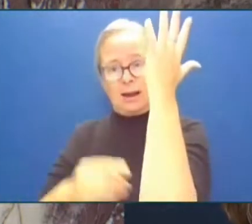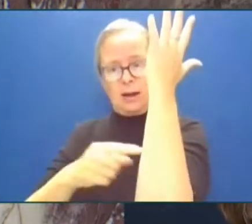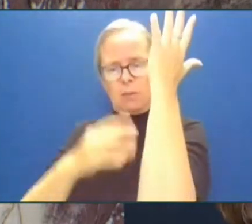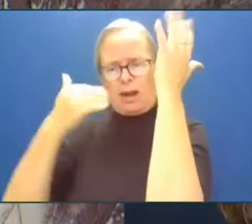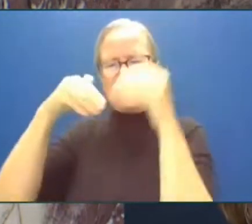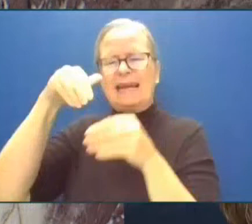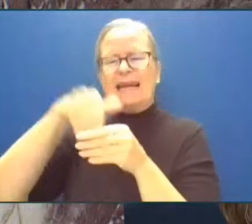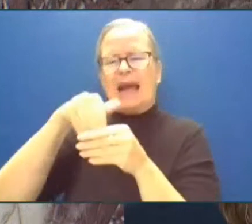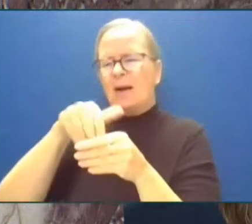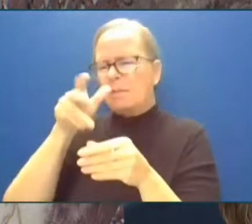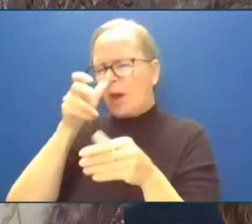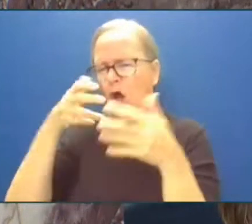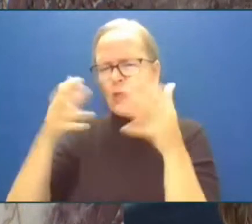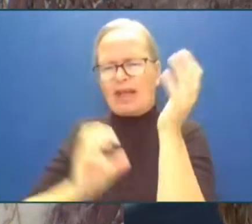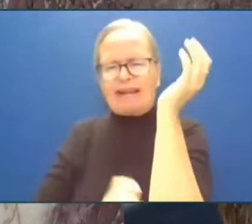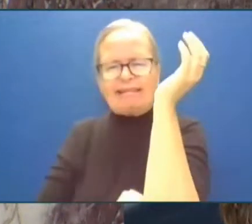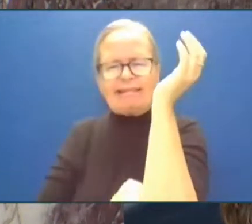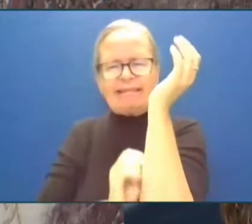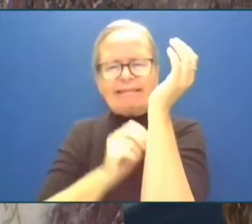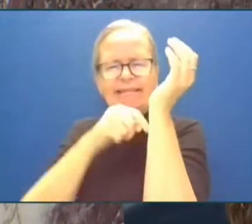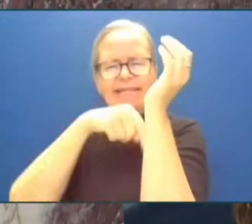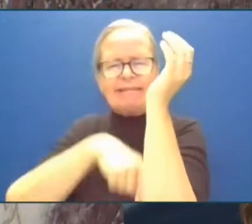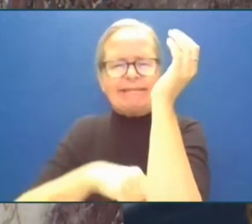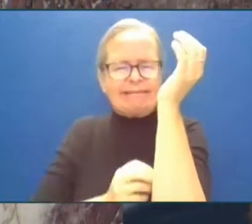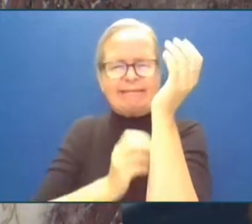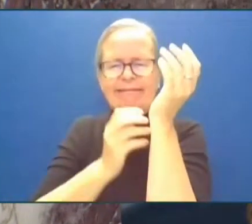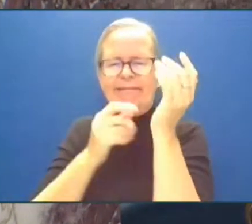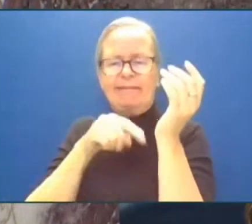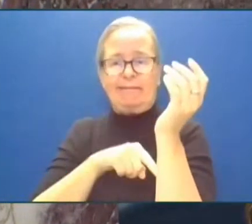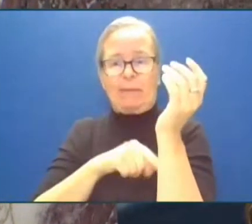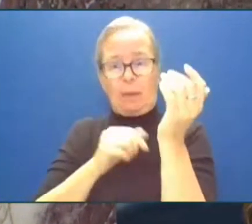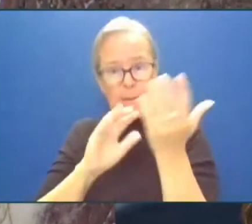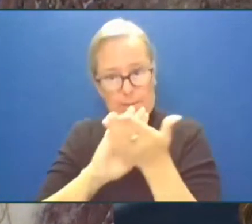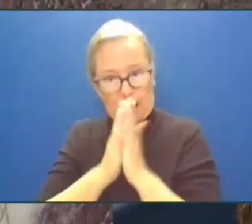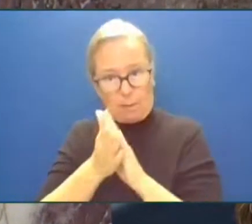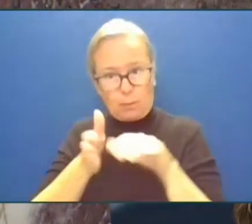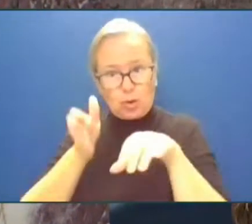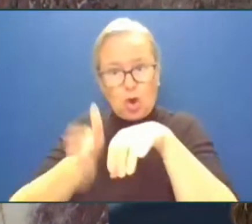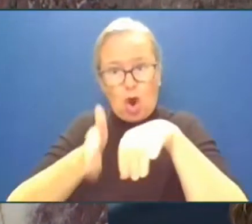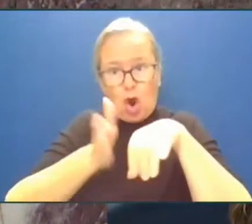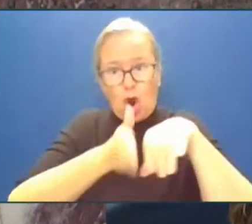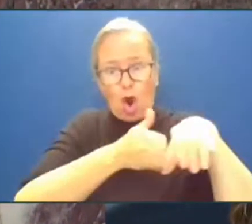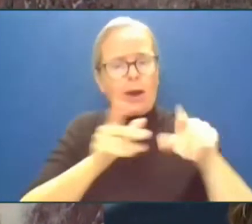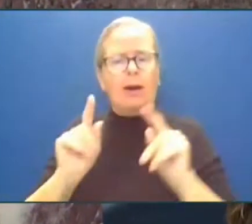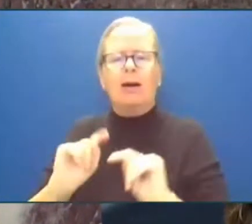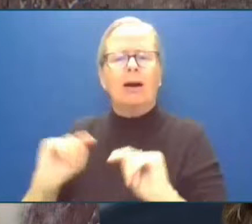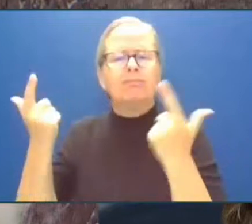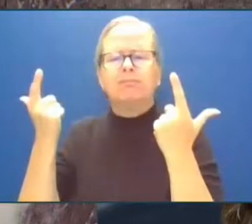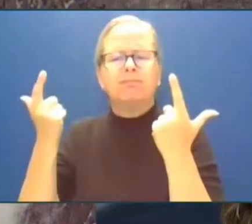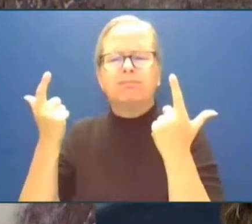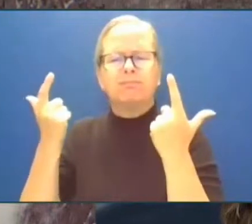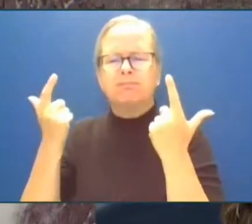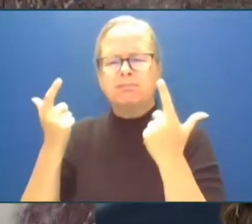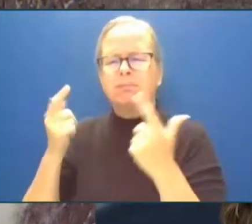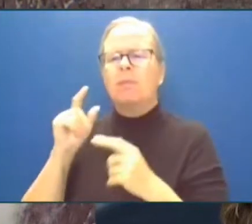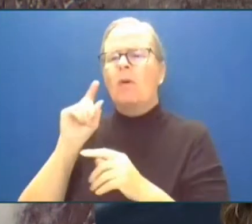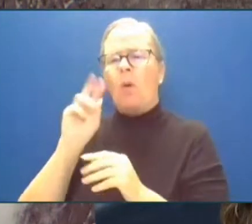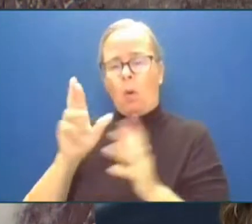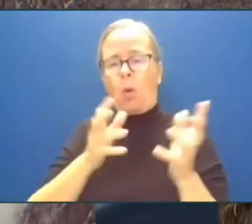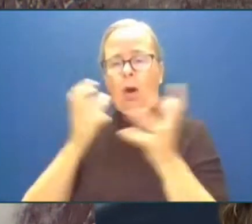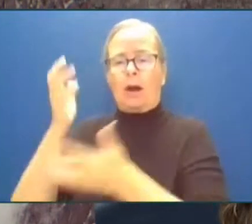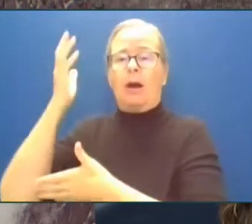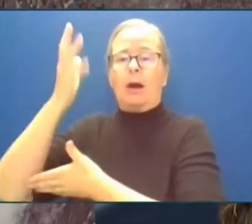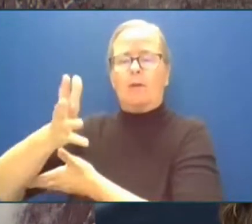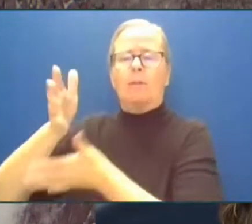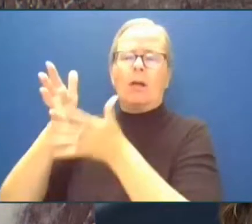yes, companies might use a whole tree for a pellet factory, but it's a tree that wouldn't be used as a sawmill. And I just